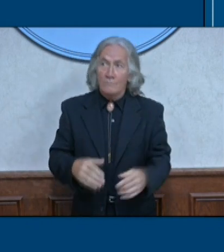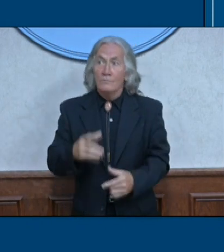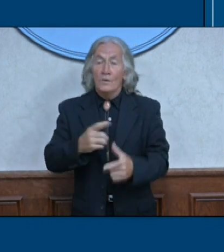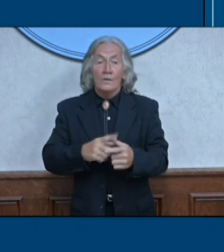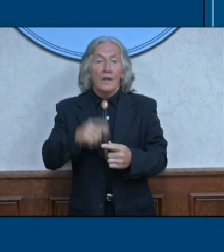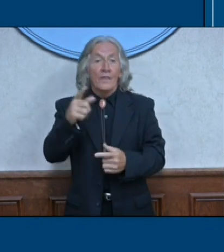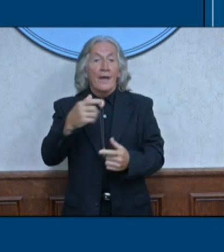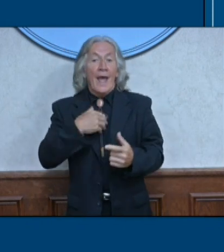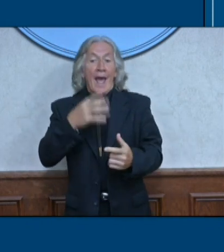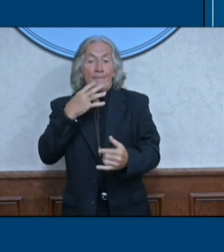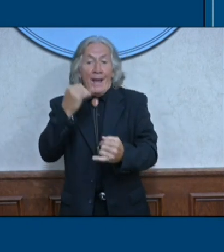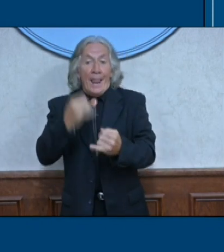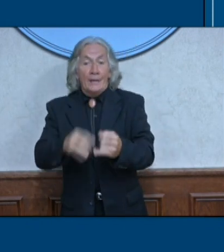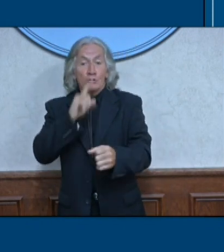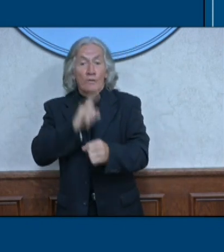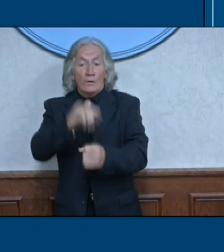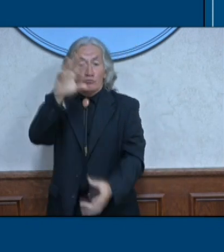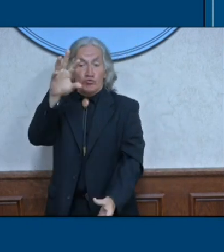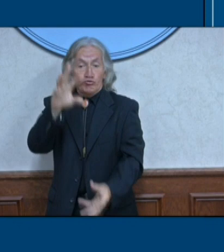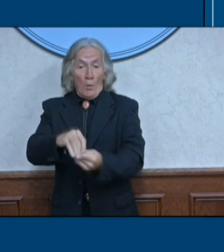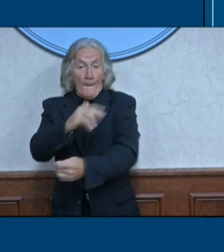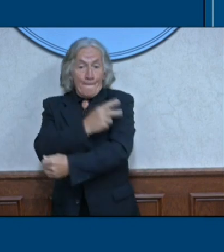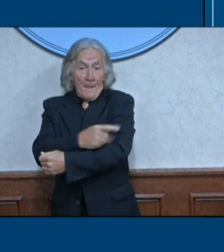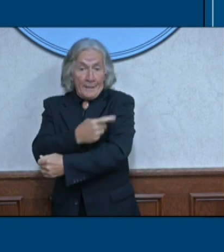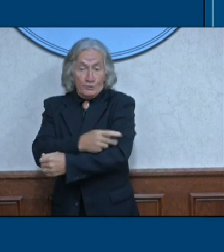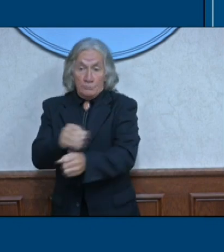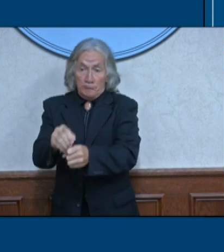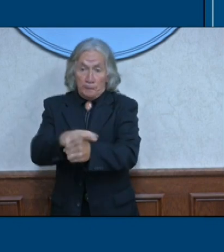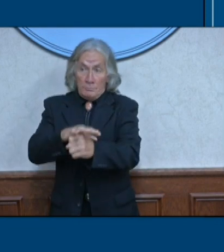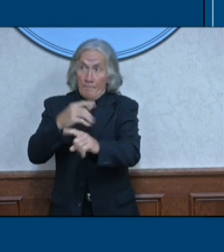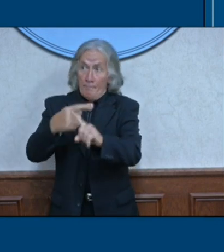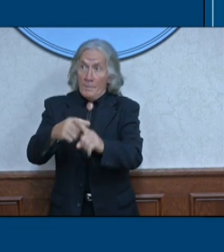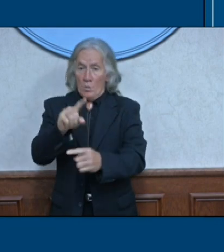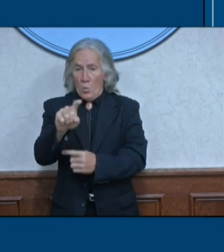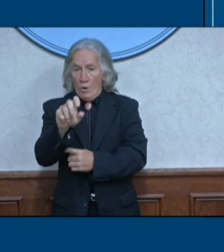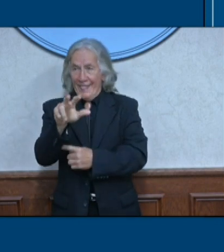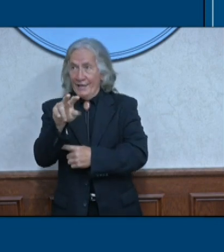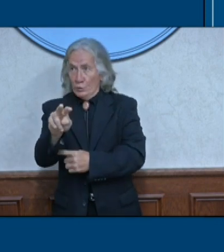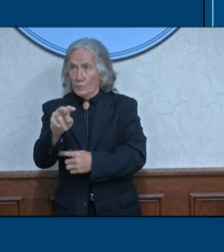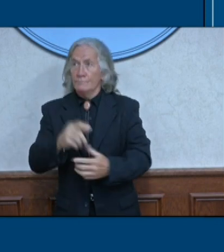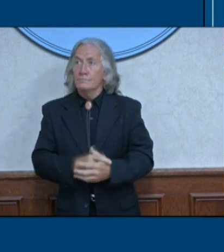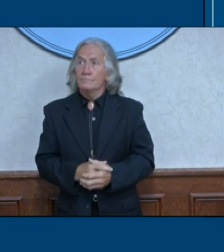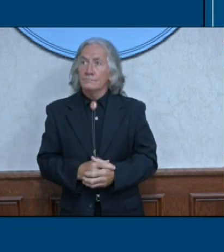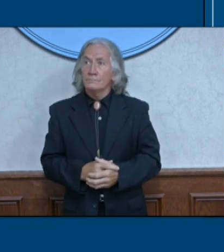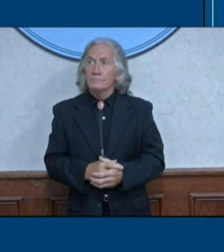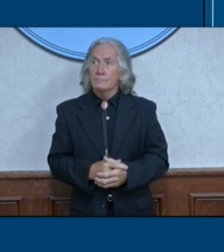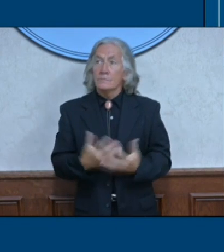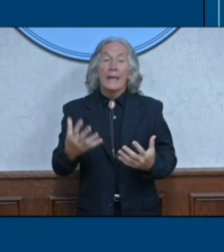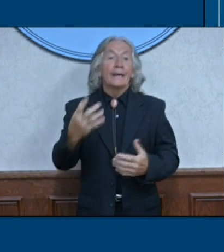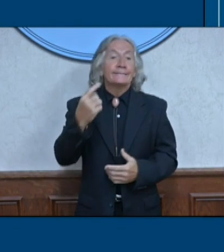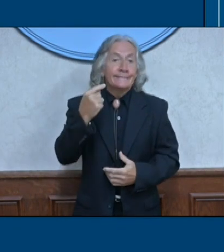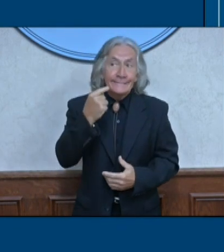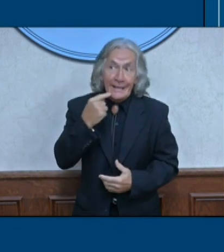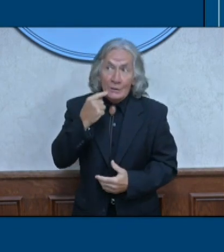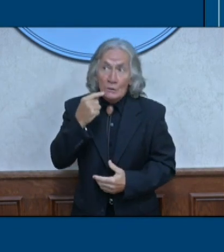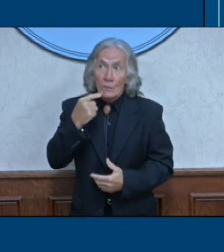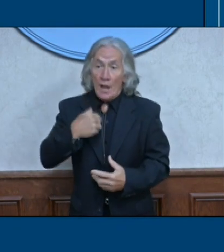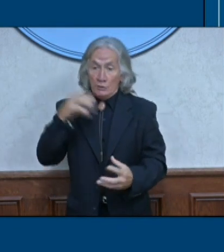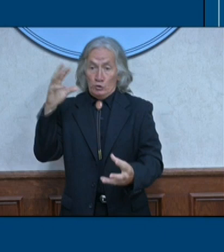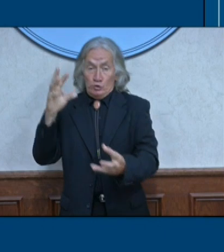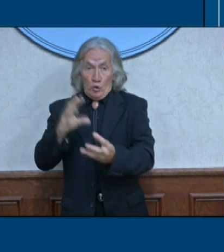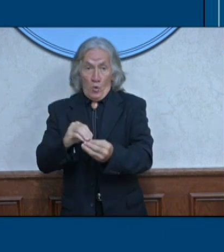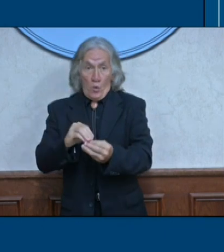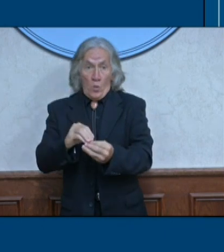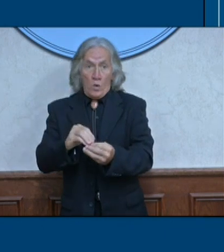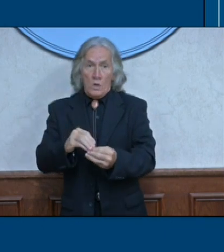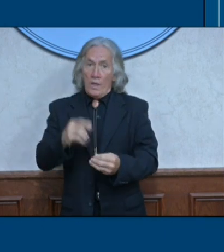beds, and they have lab-confirmed COVID patients in hospitals at 132. San Antonio has a